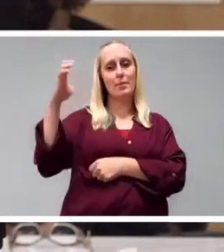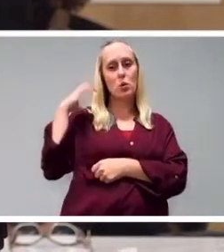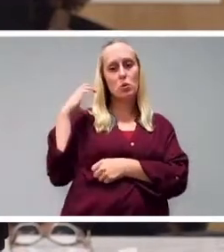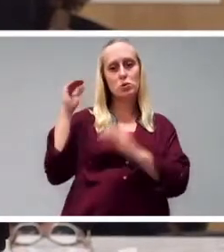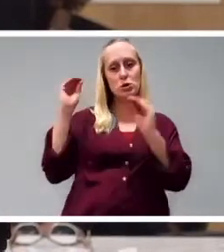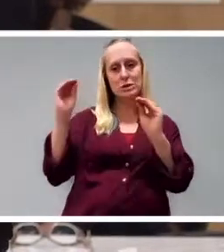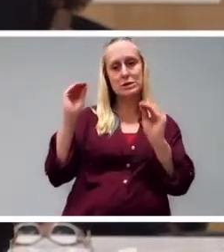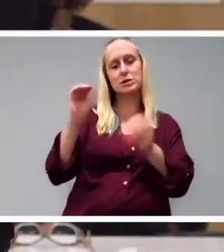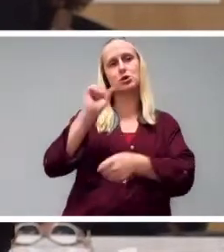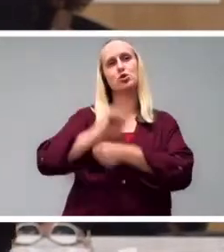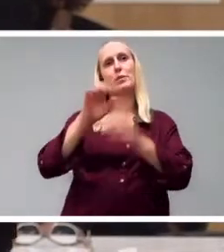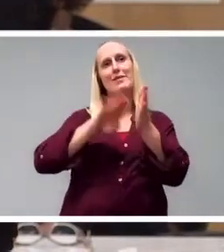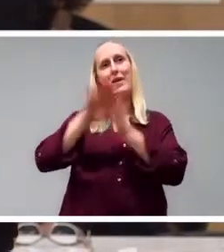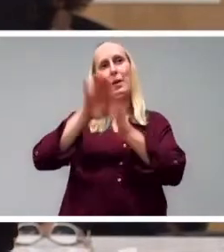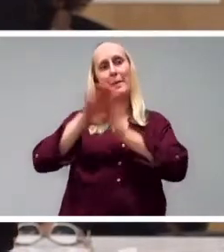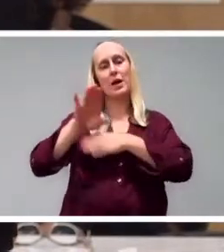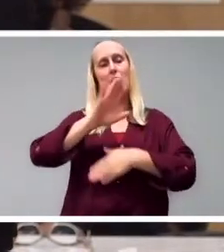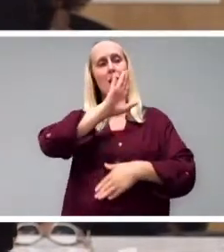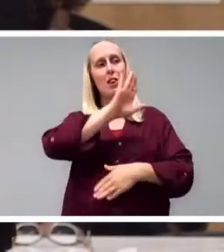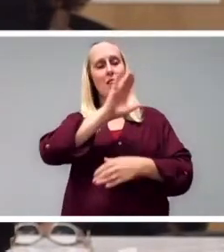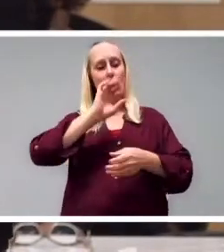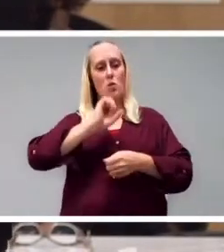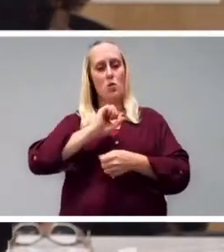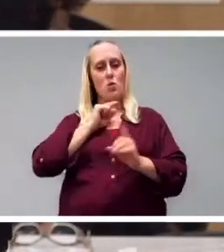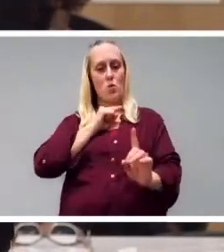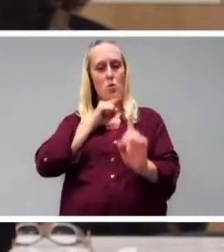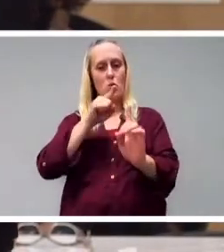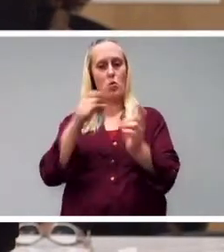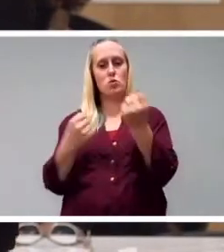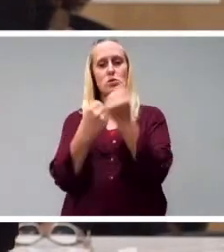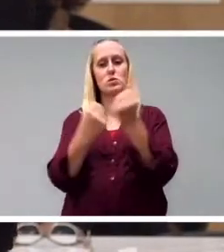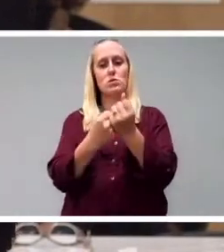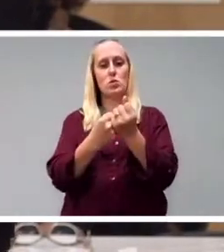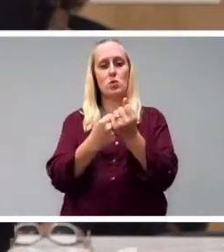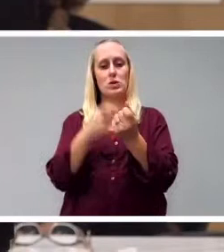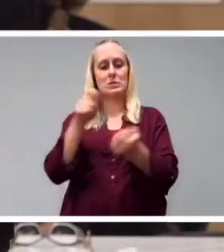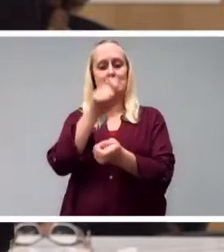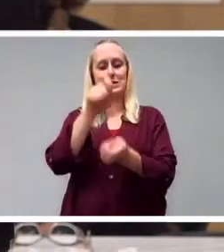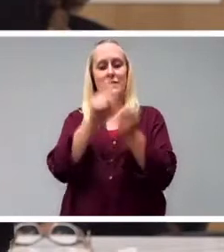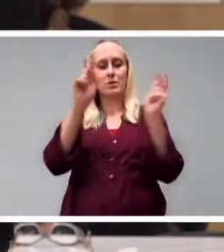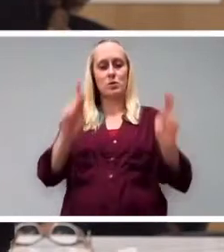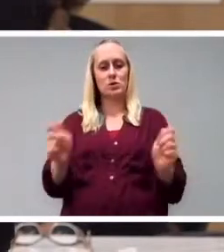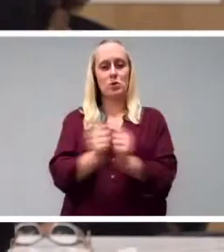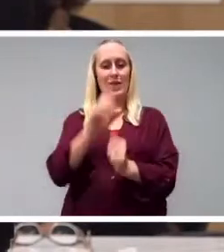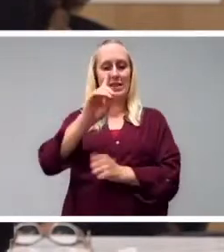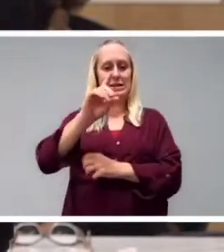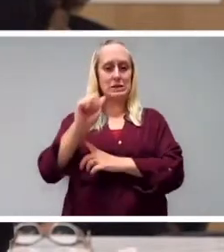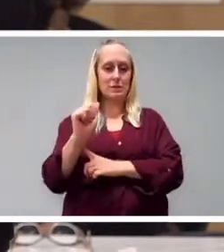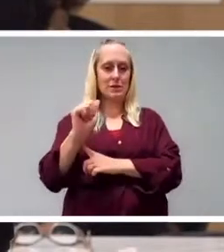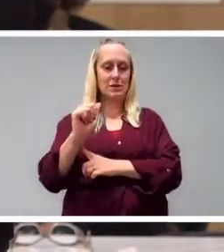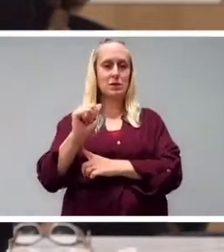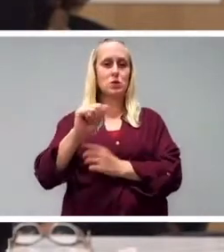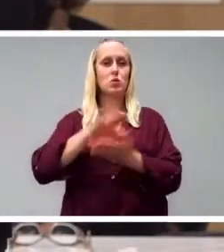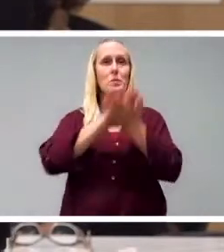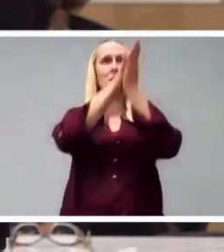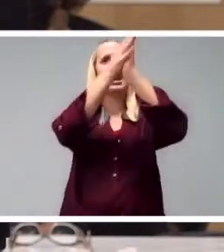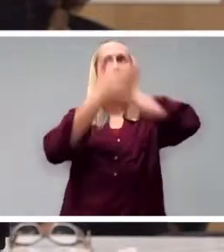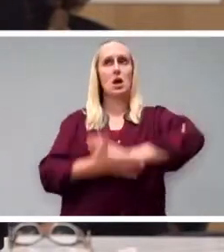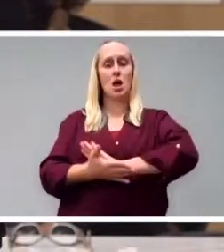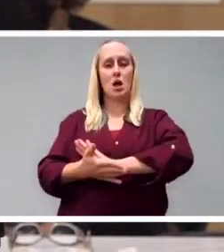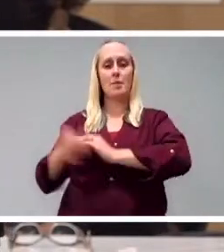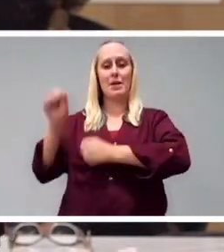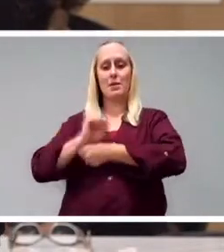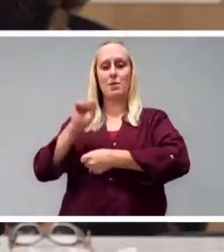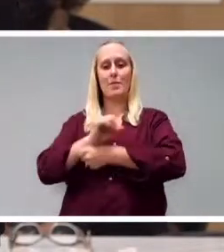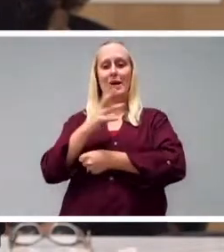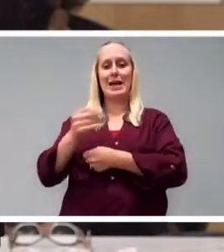developing. Their goal is to support an individual, an adult with a disability, to the point of being employed and being successfully employed for a period